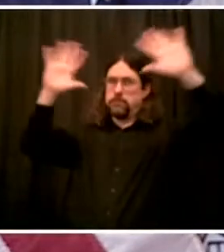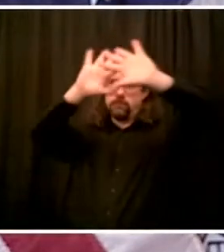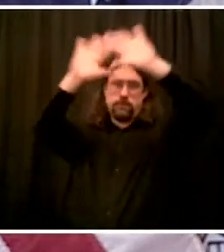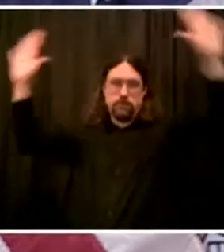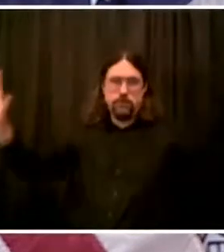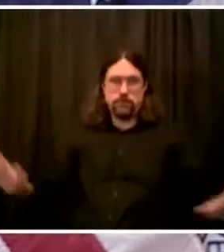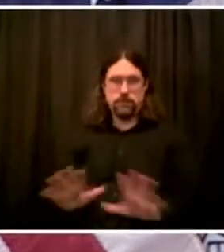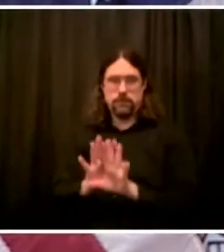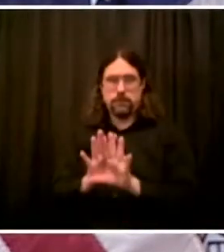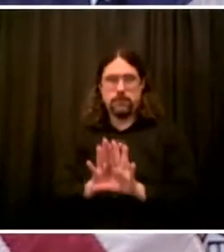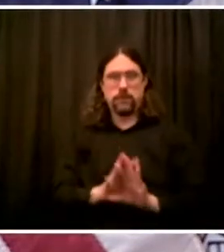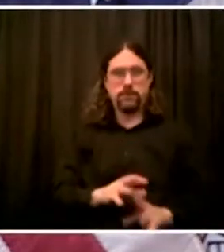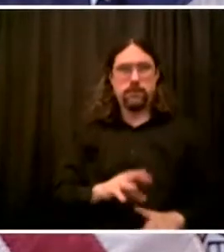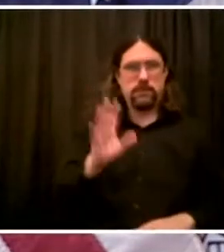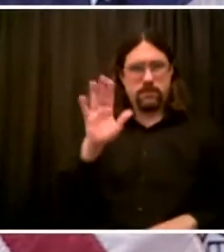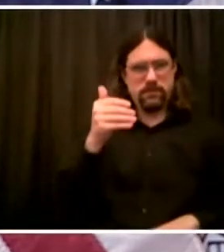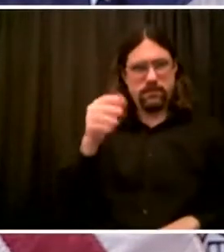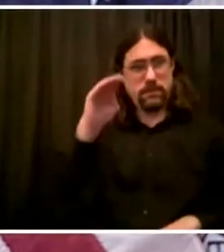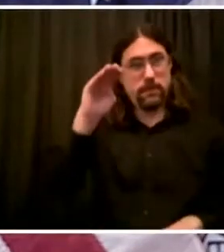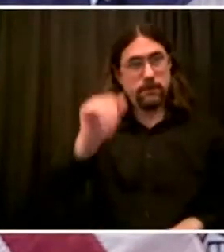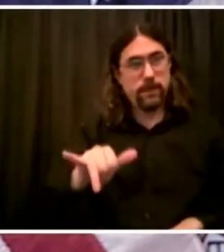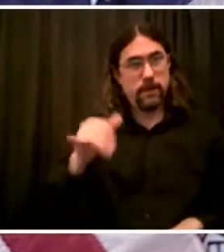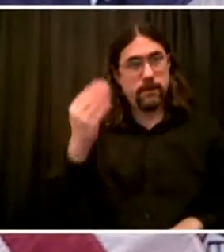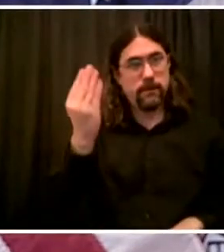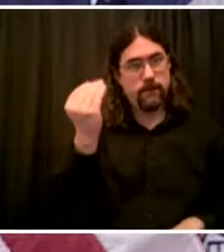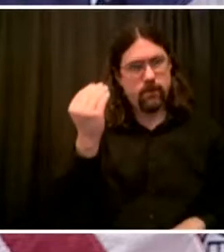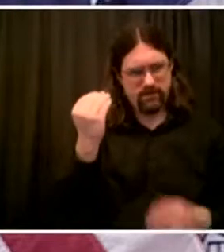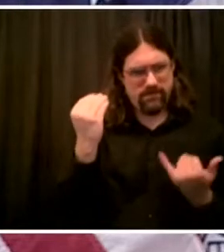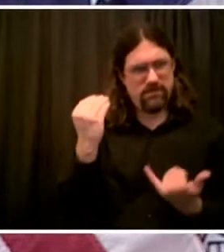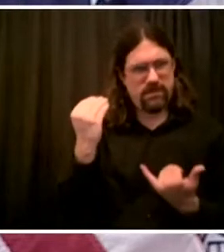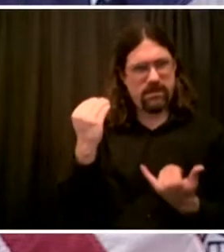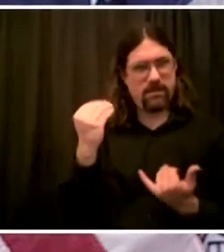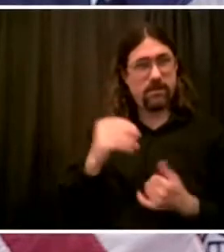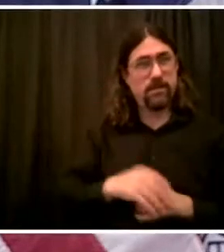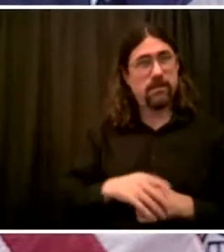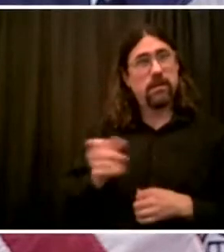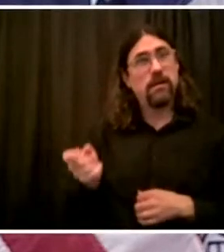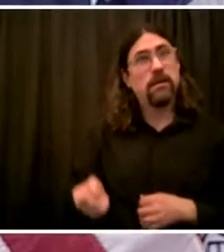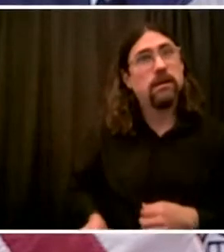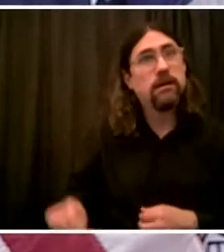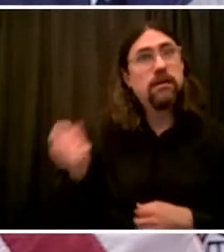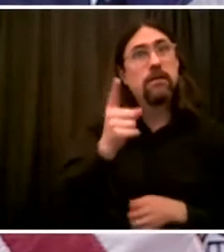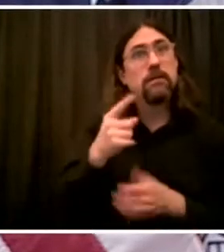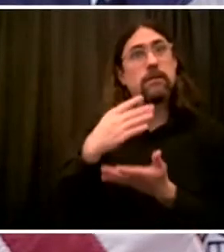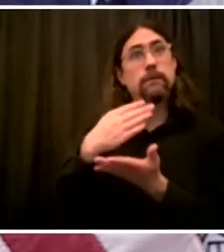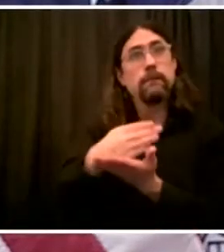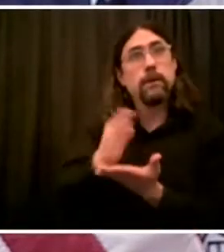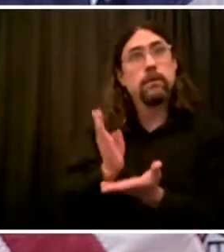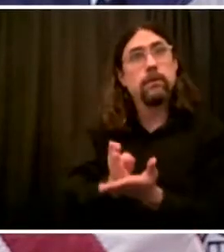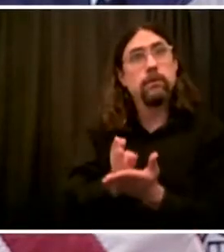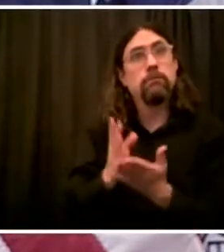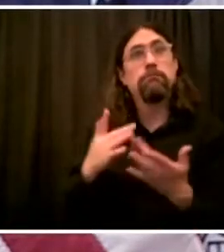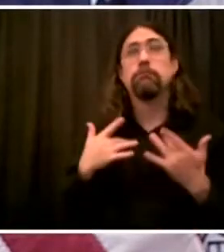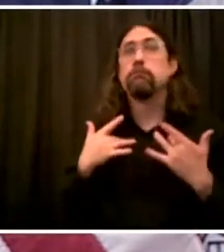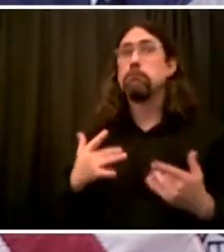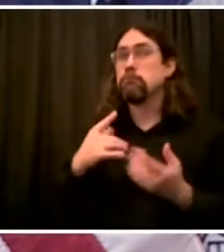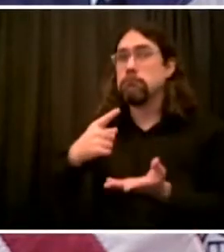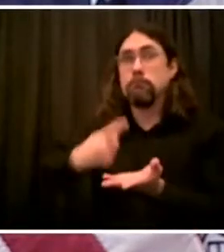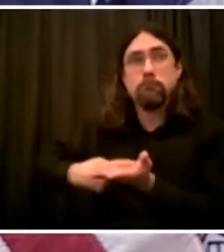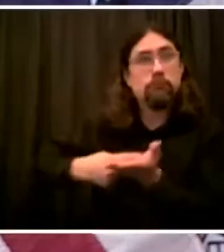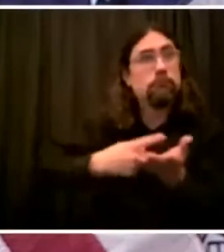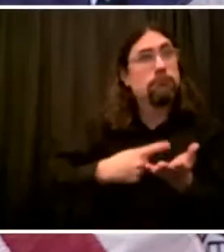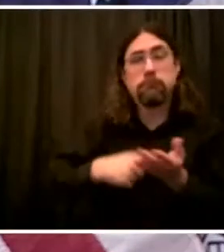Typically, we would be deciding the city budget for next year in about a month. We don't know. The big X factor here is